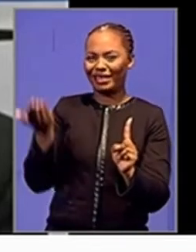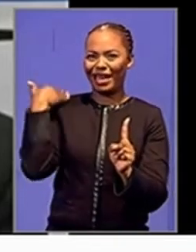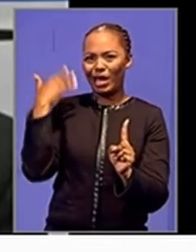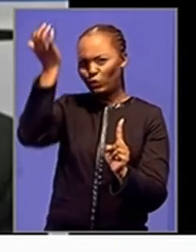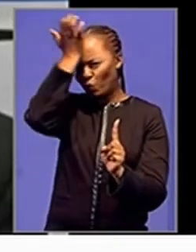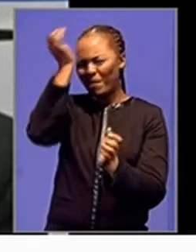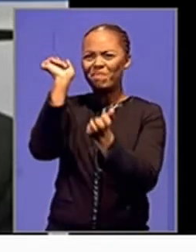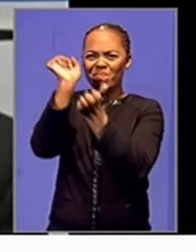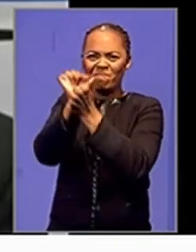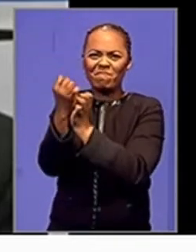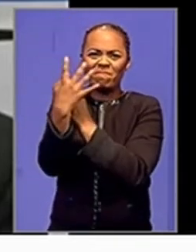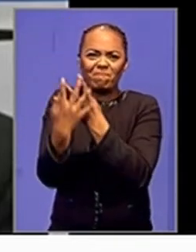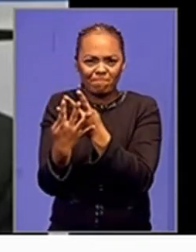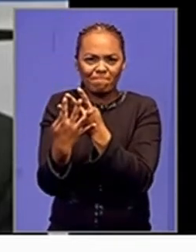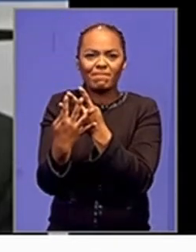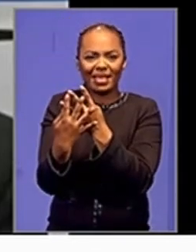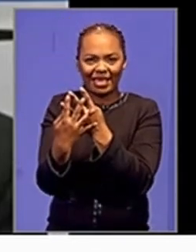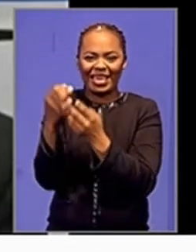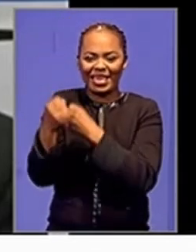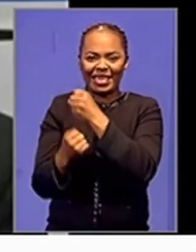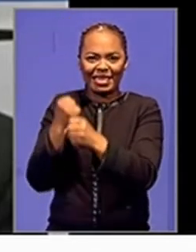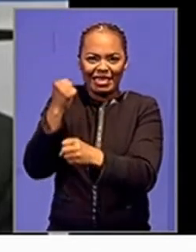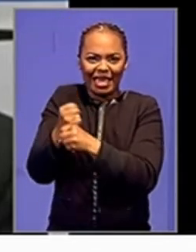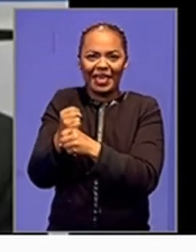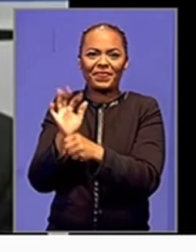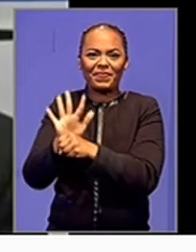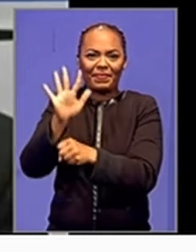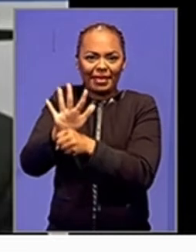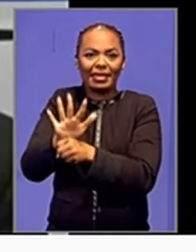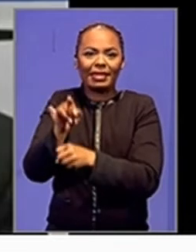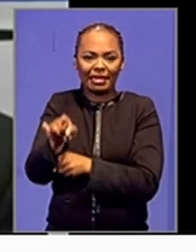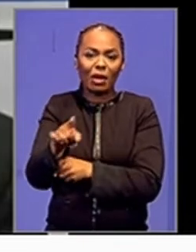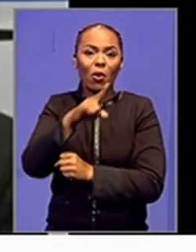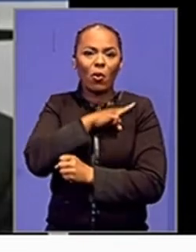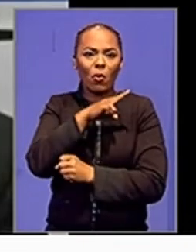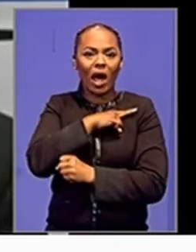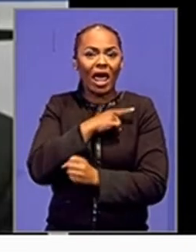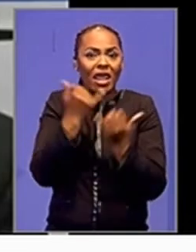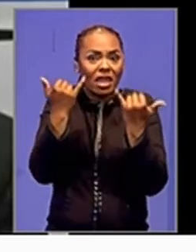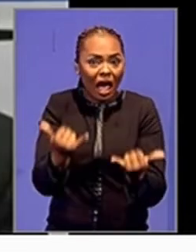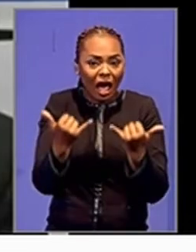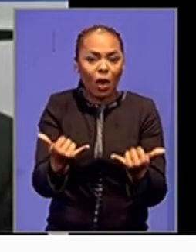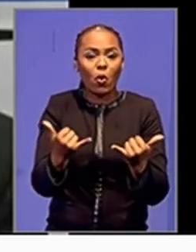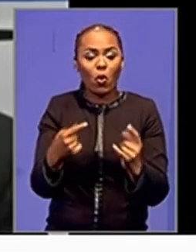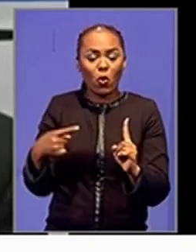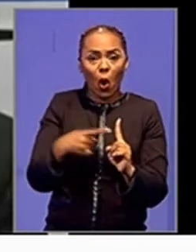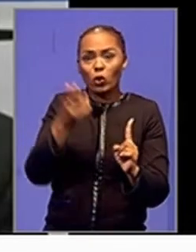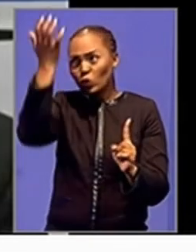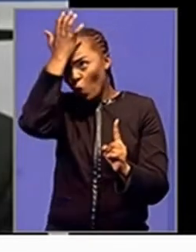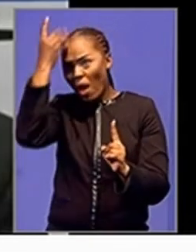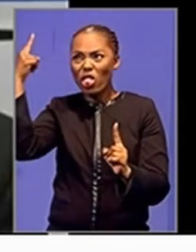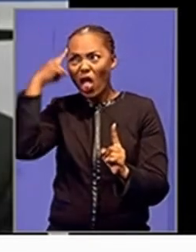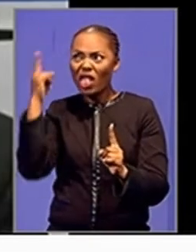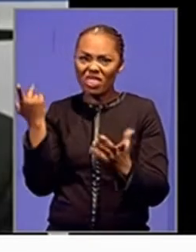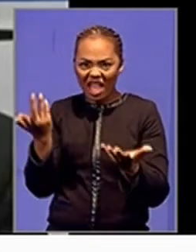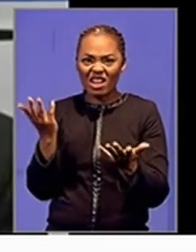prison for 15 years. Jacob Zuma has thought that he is above the law